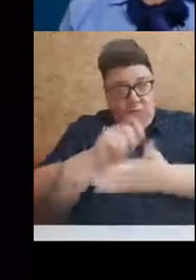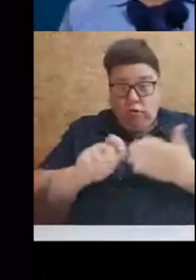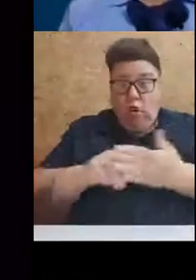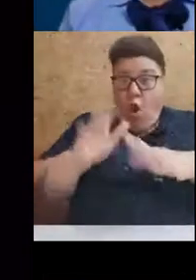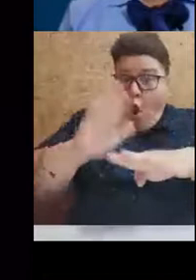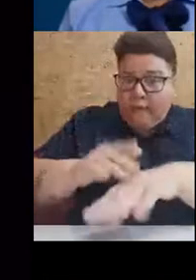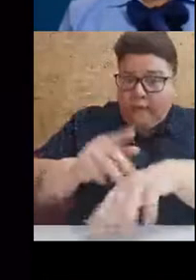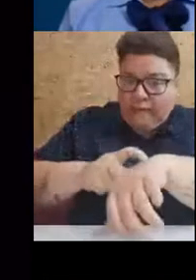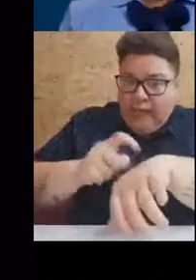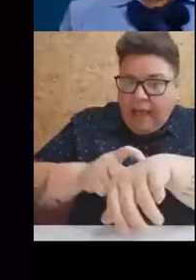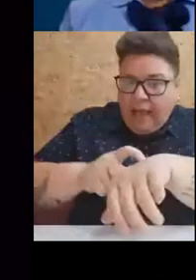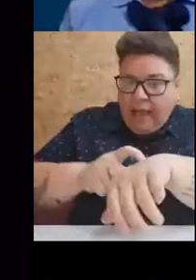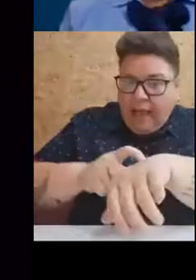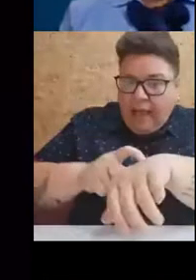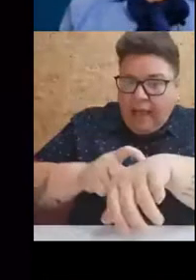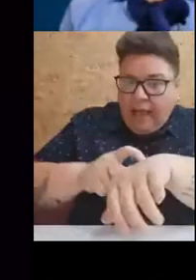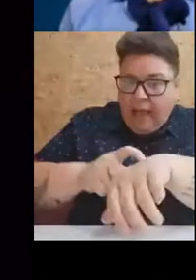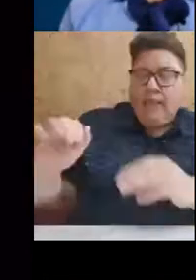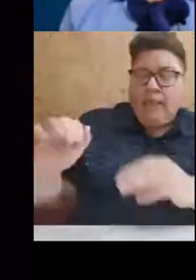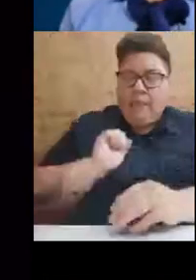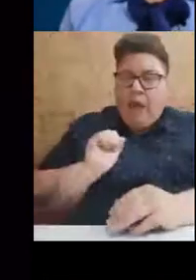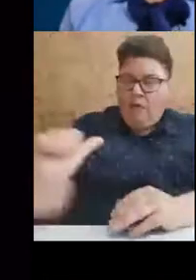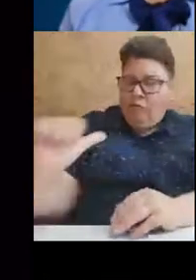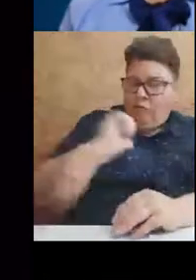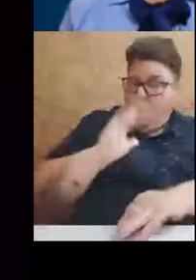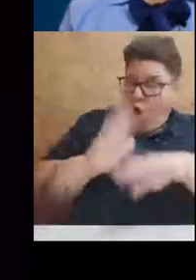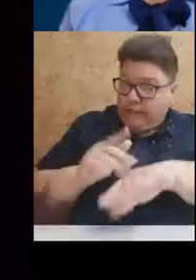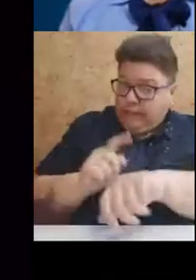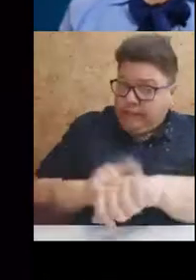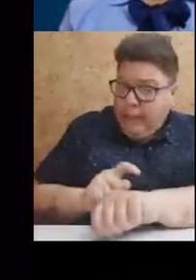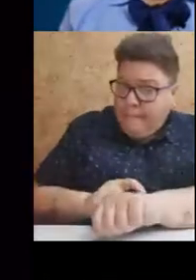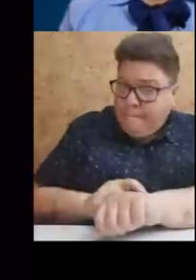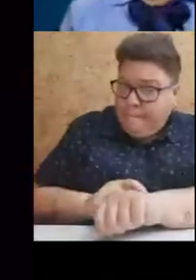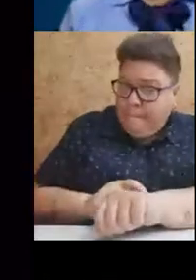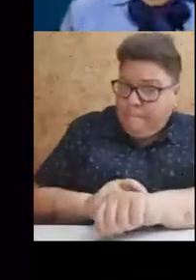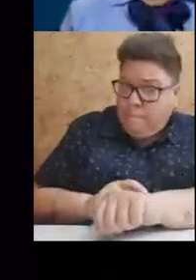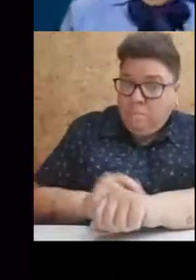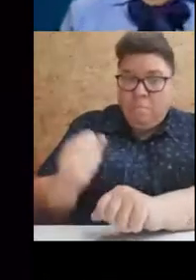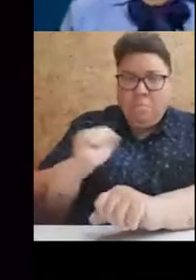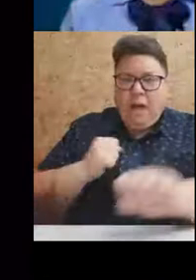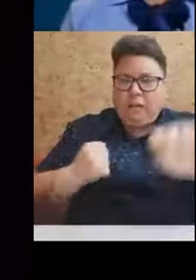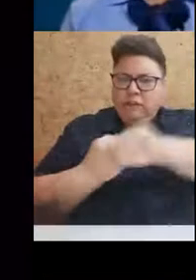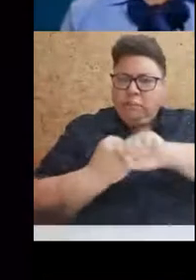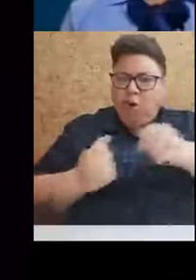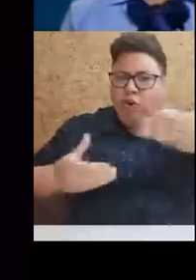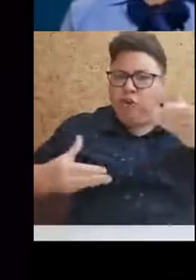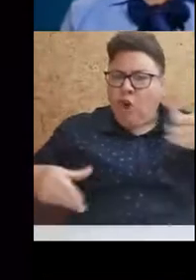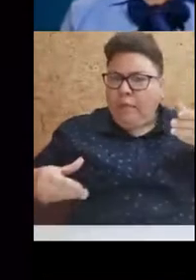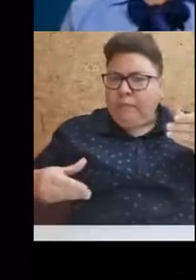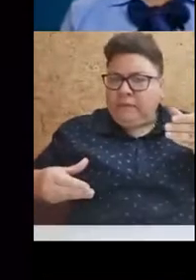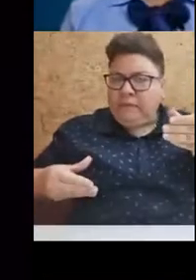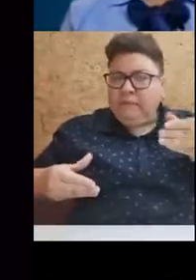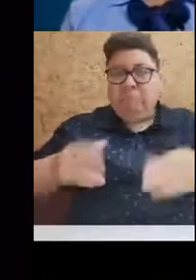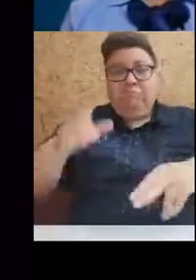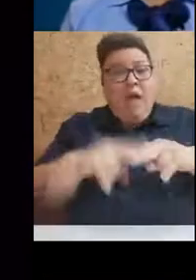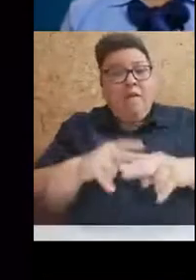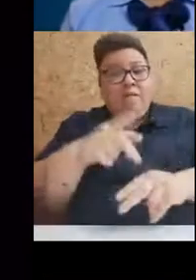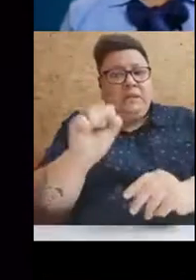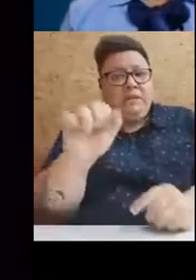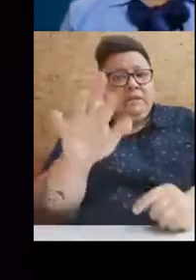submitted my returns on time? My supporting documents, if SARS requests supporting documents, was